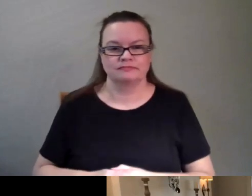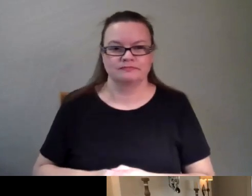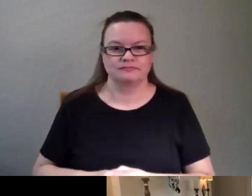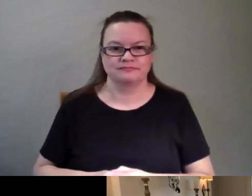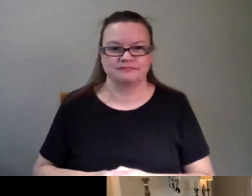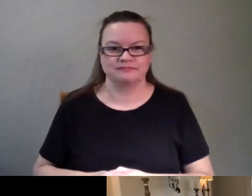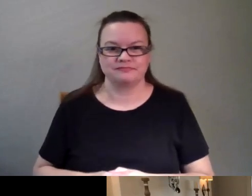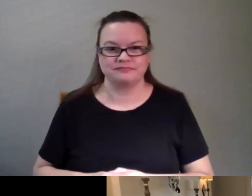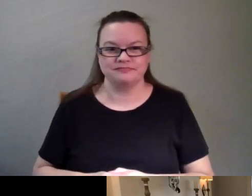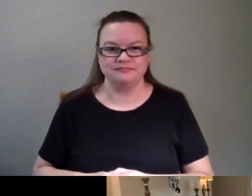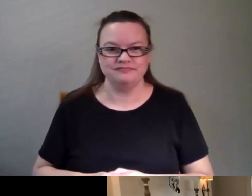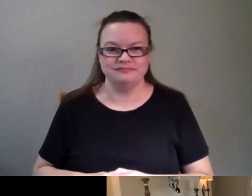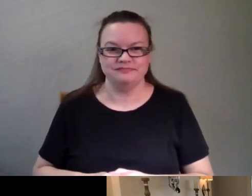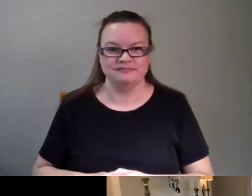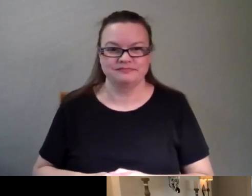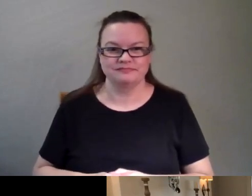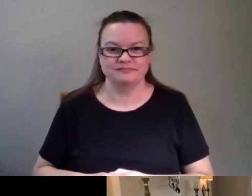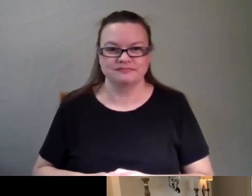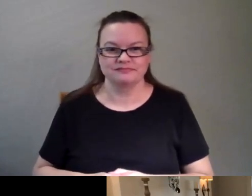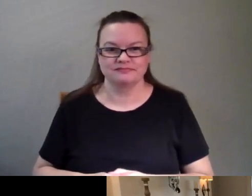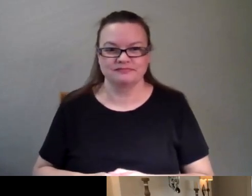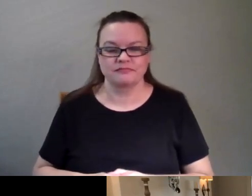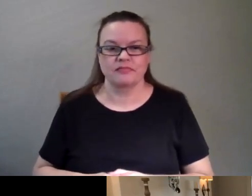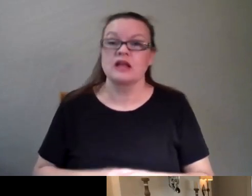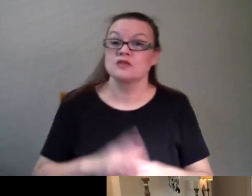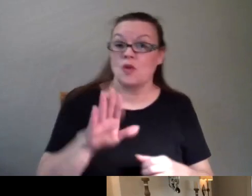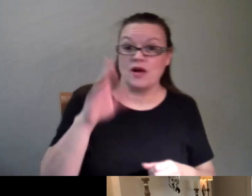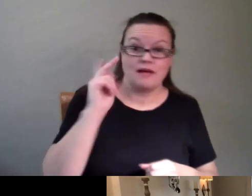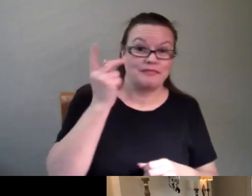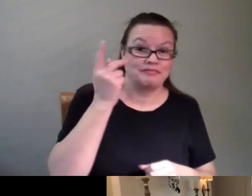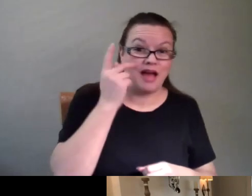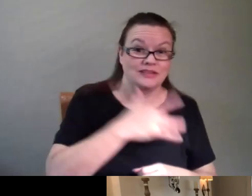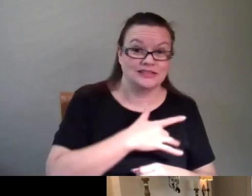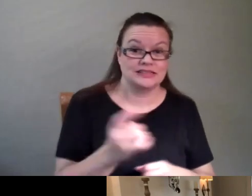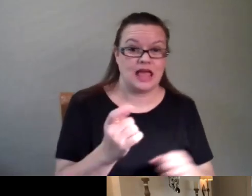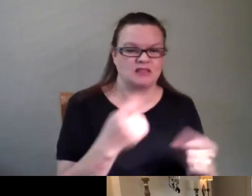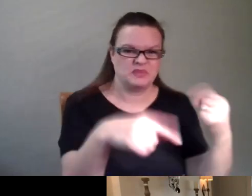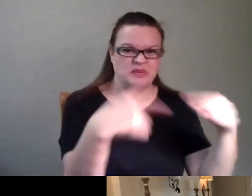they'll turn to the pollster and say, well, Ed or Celinda, what does the poll say?